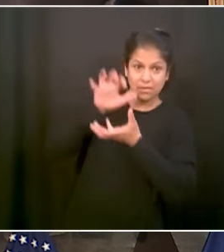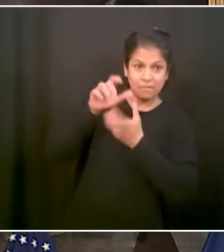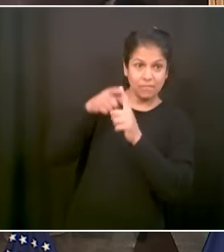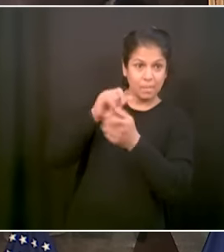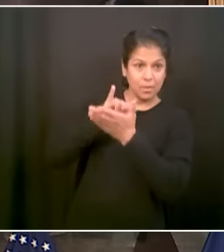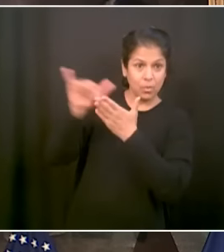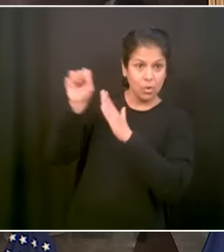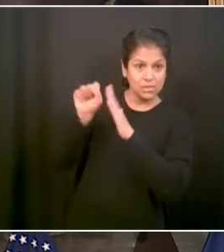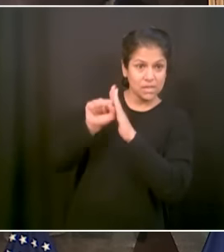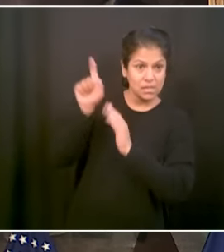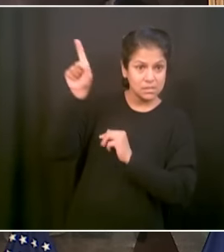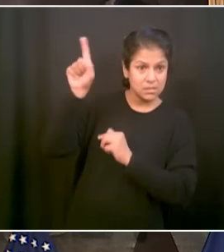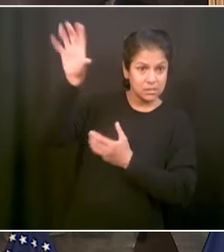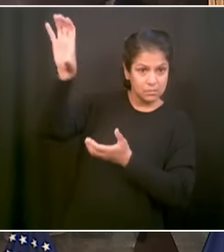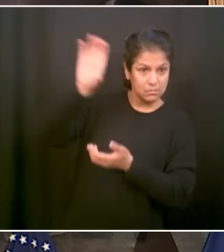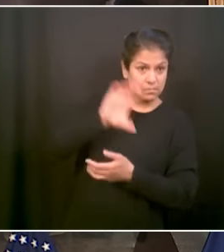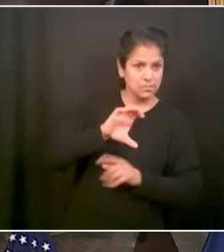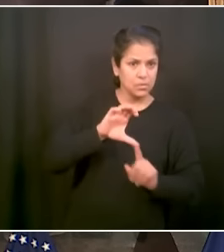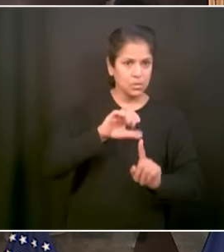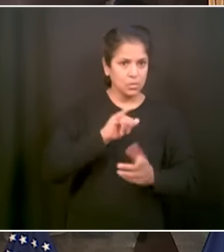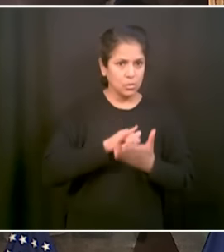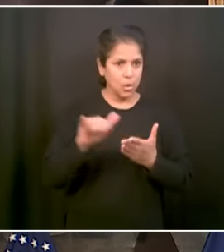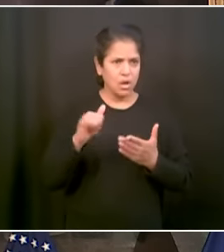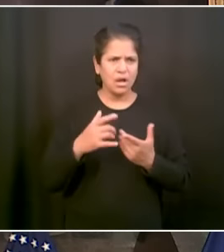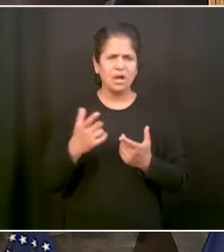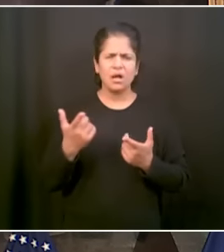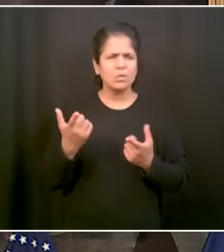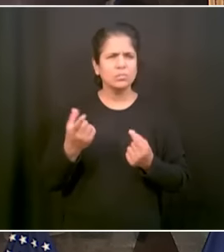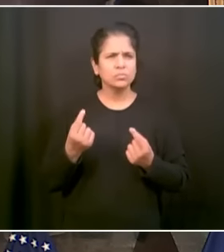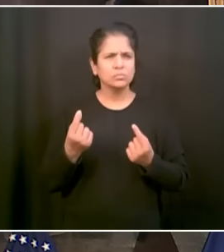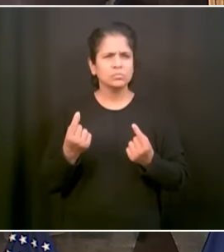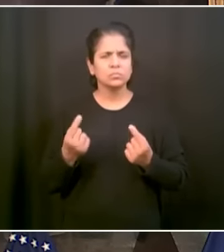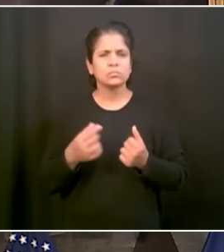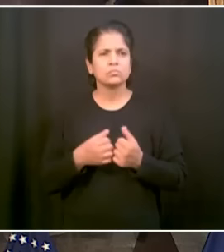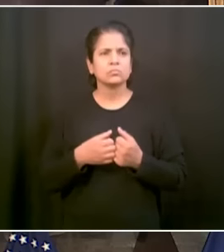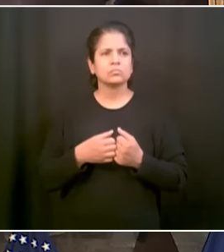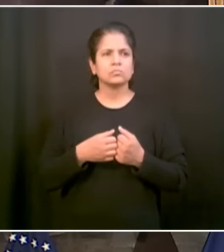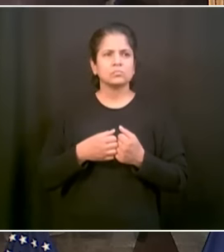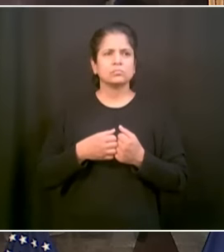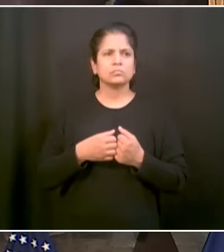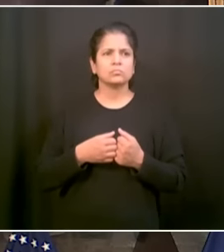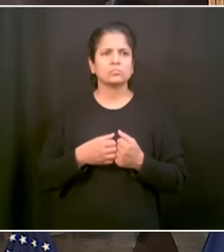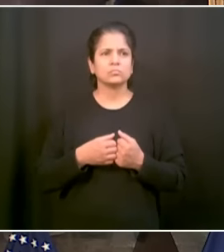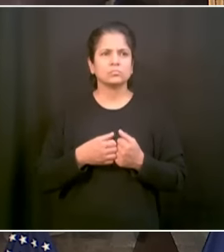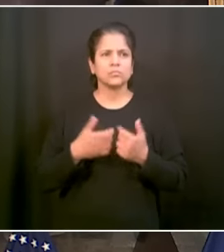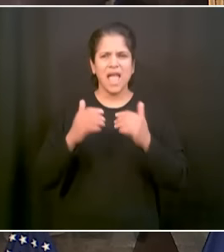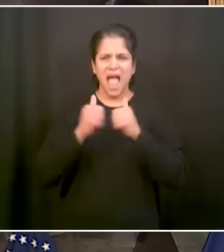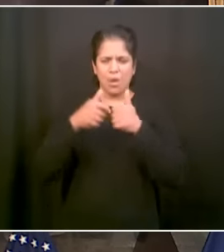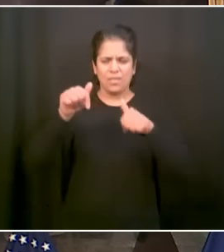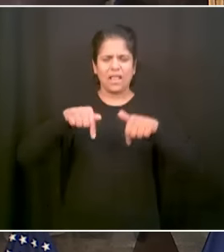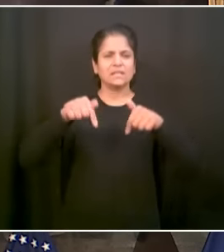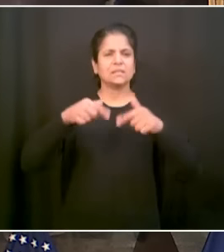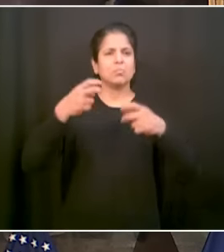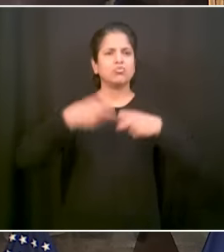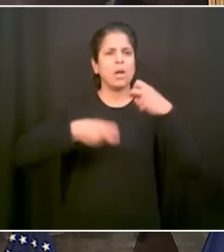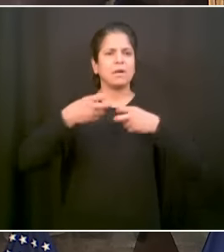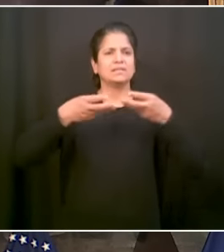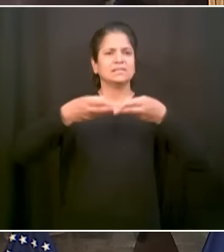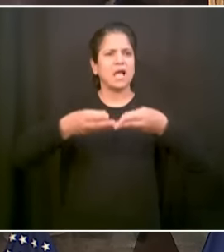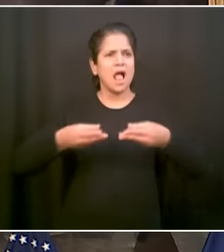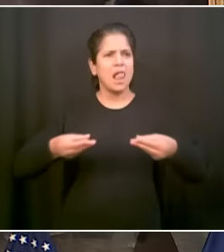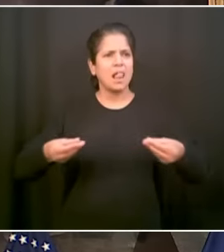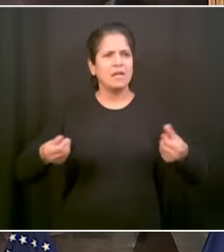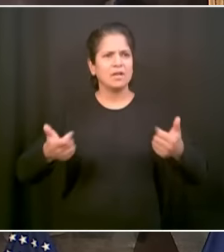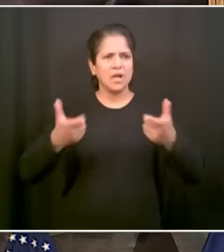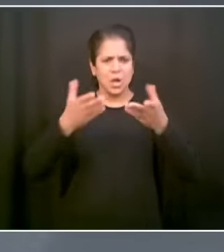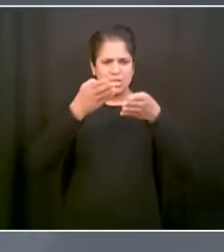that an inefficiency? Could you see disbanding it? I believe that it would save the city, if we didn't have that SRG, like over $100 million.